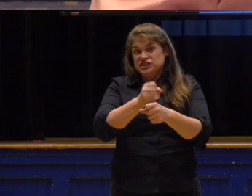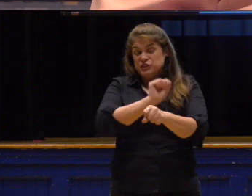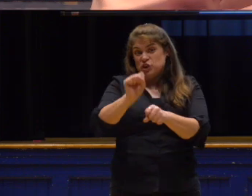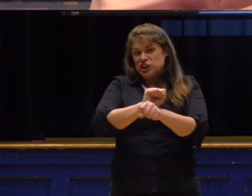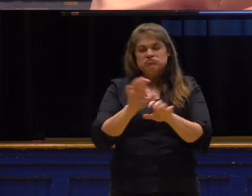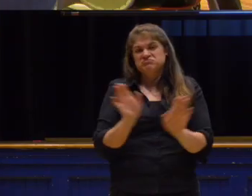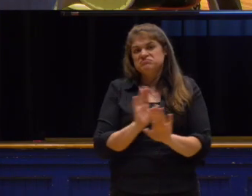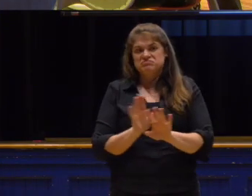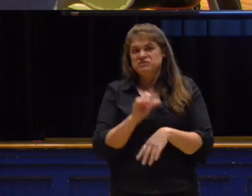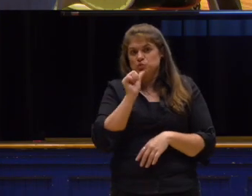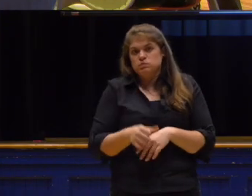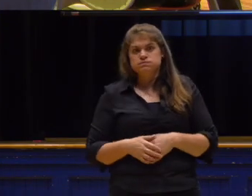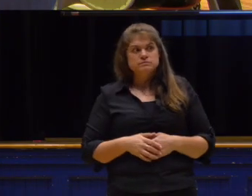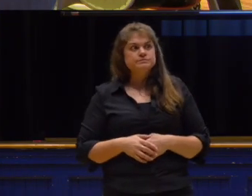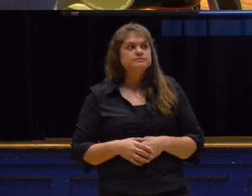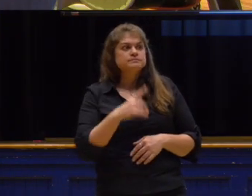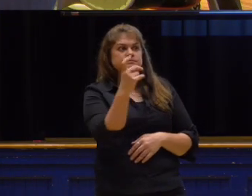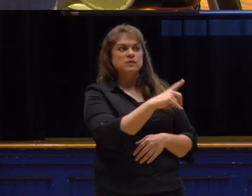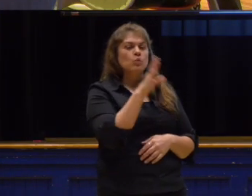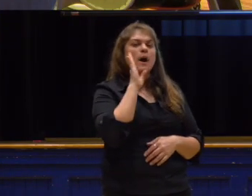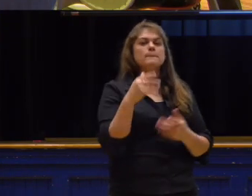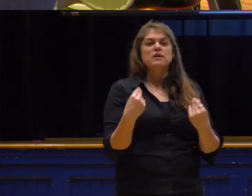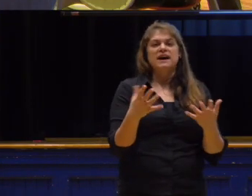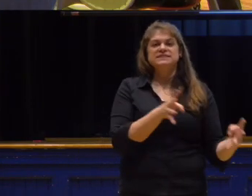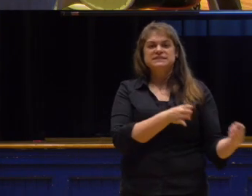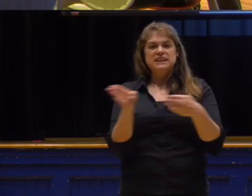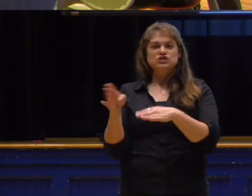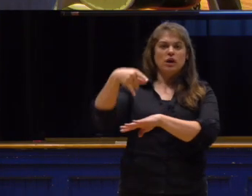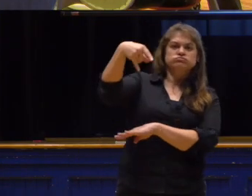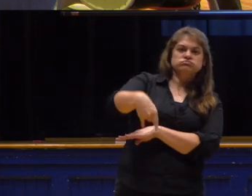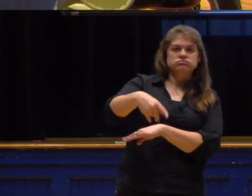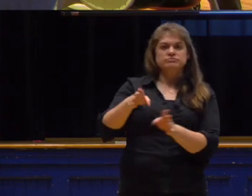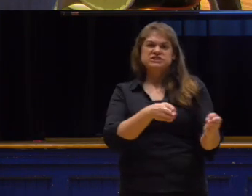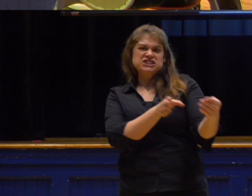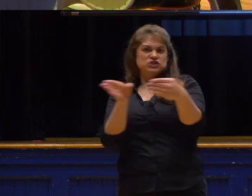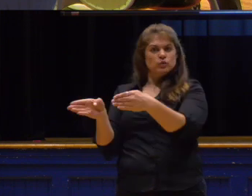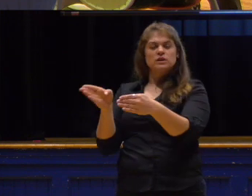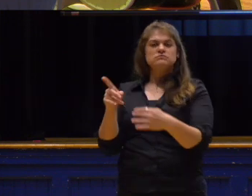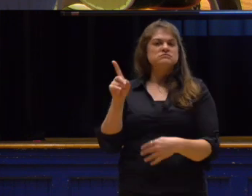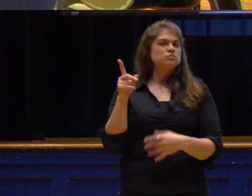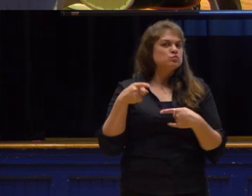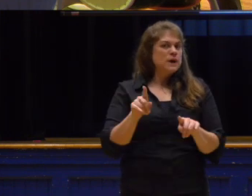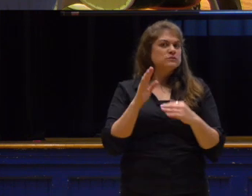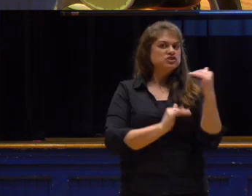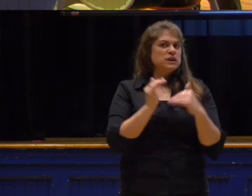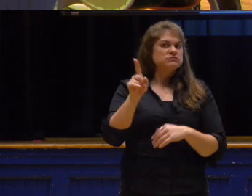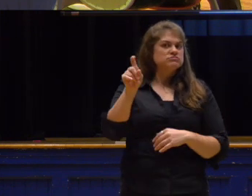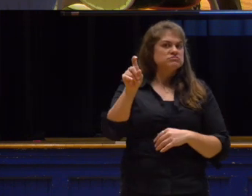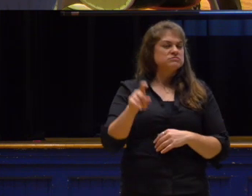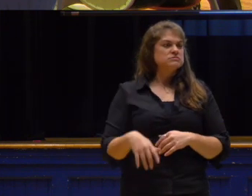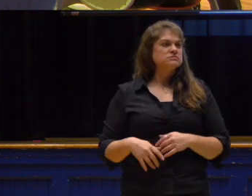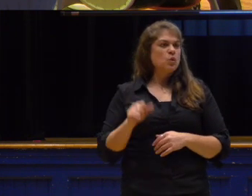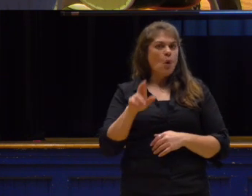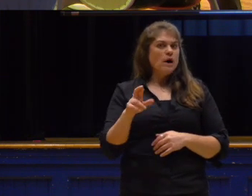project. Okay, what about, will there be detours through the construction work that's being